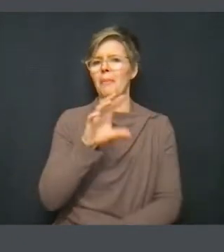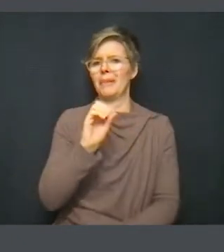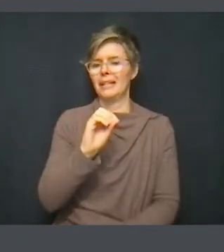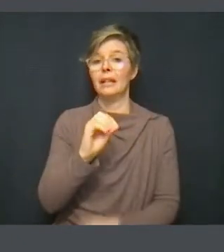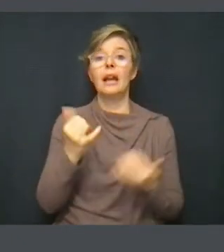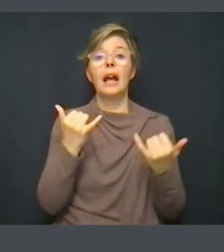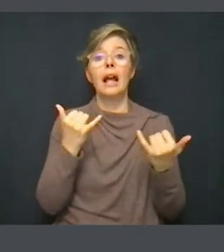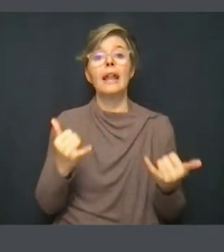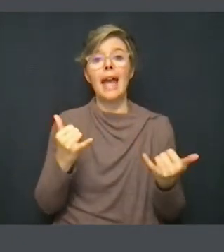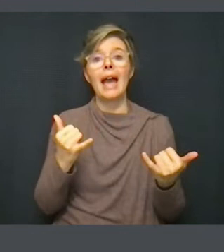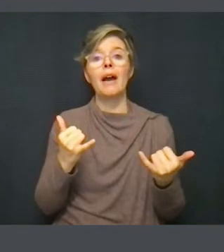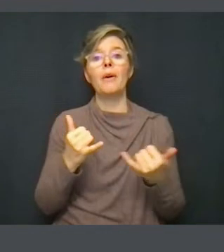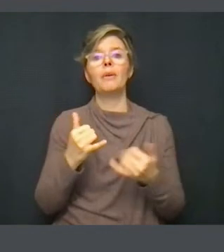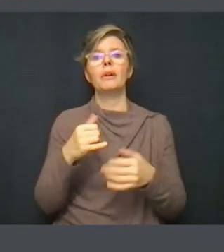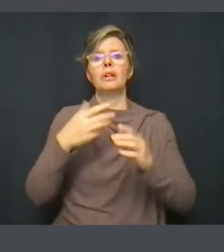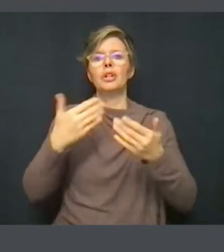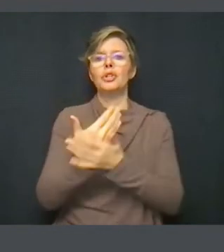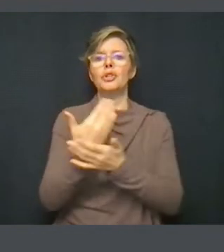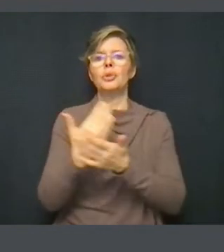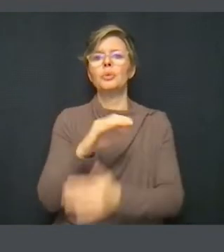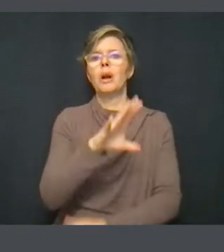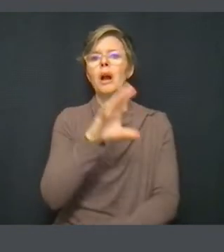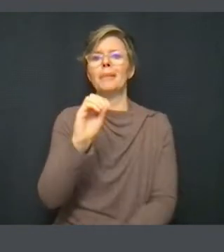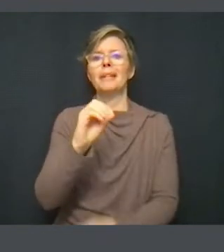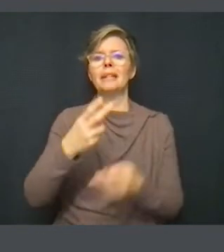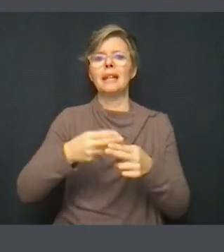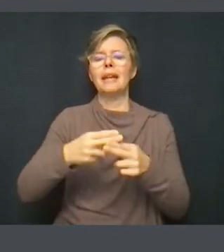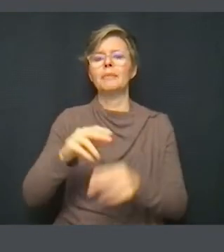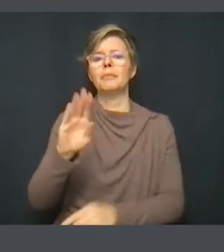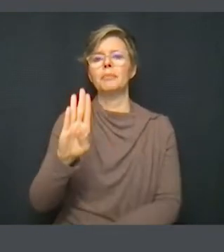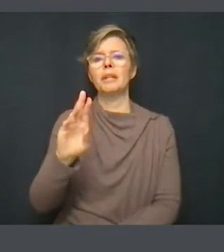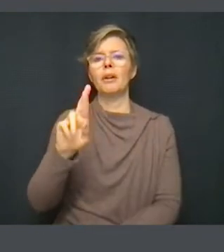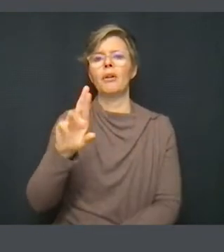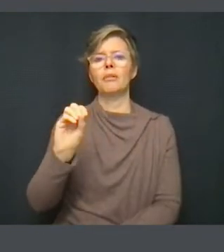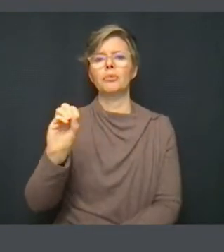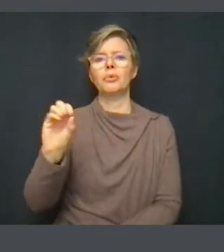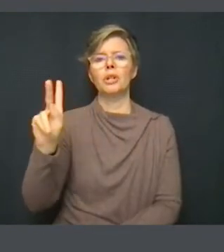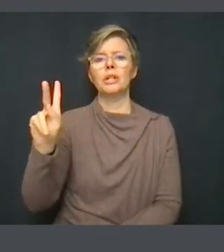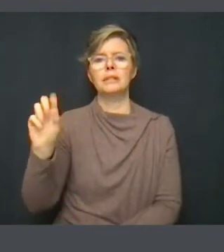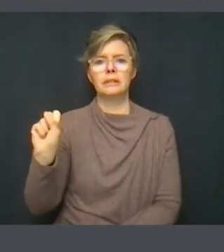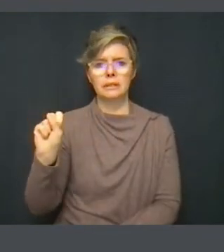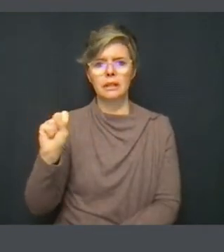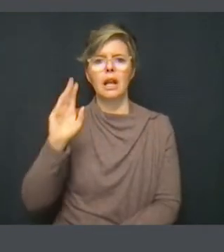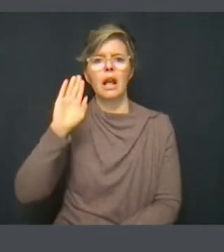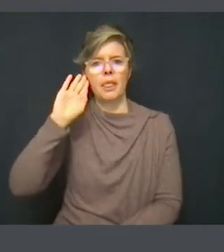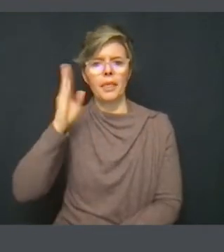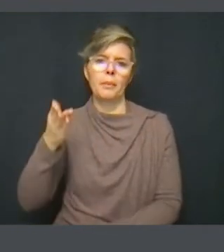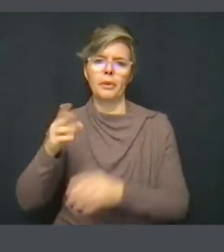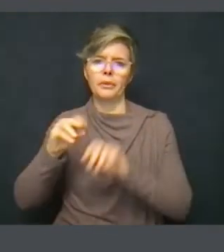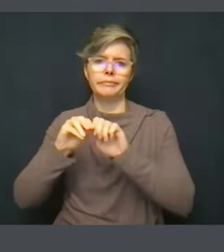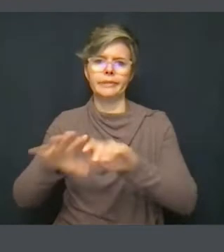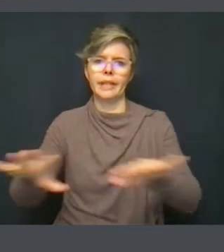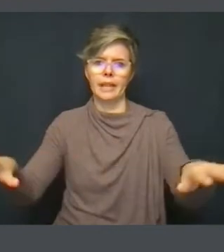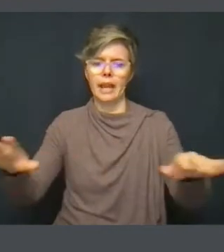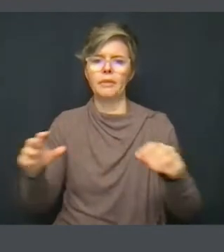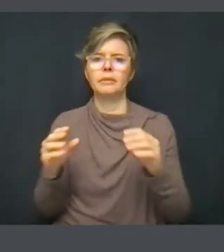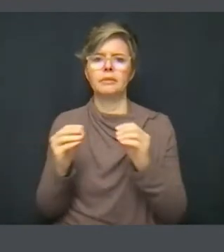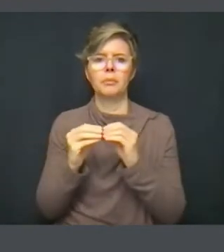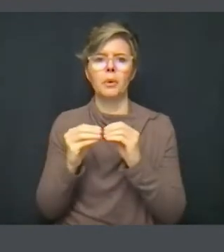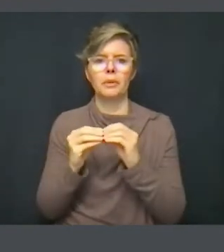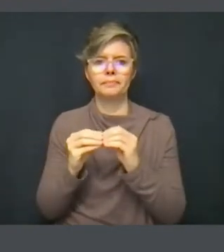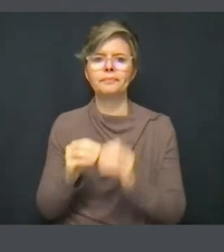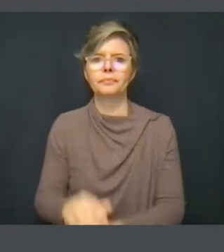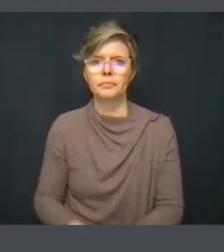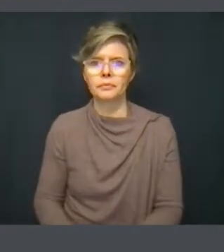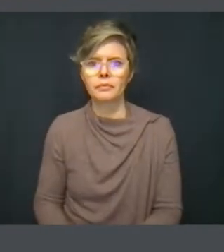to be marketed by Brooks, which is a much larger company. Someone asked, the quills normed for children. Yes, the quills is normed on